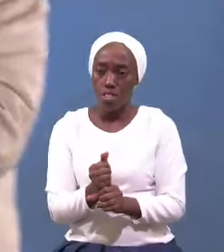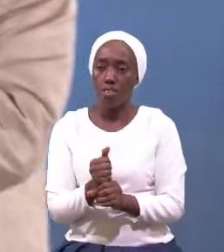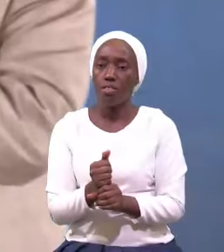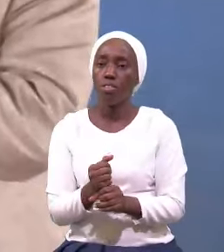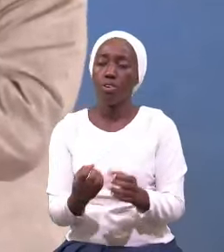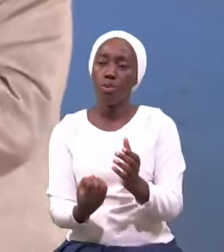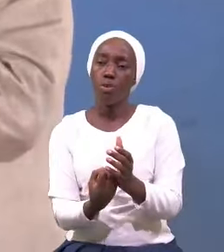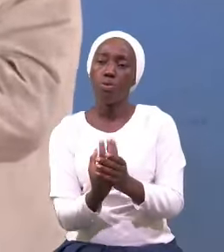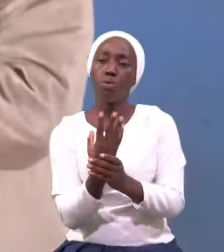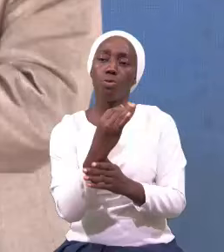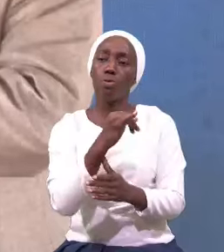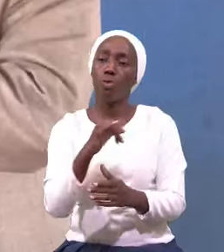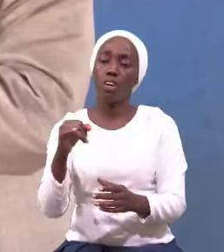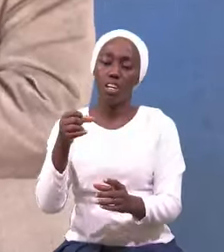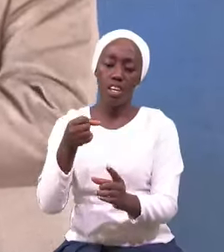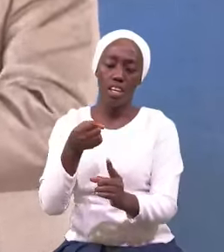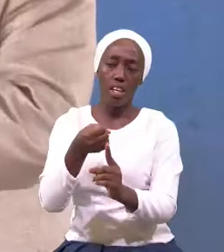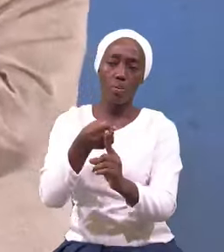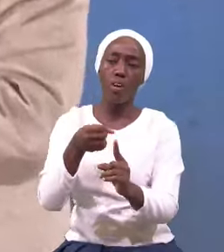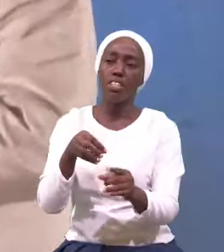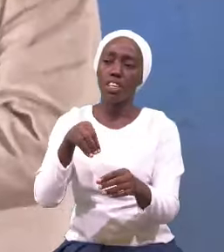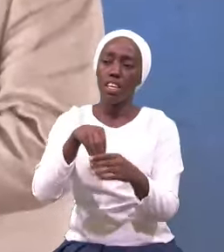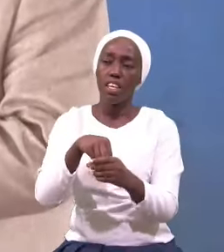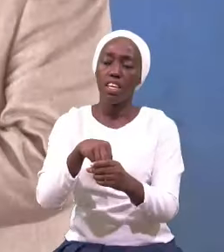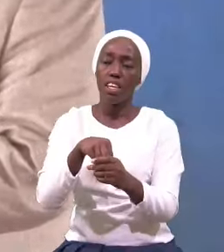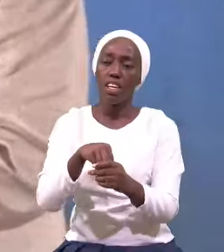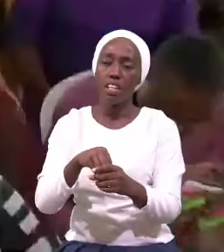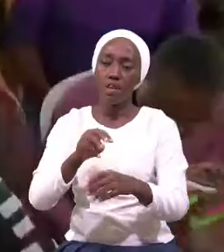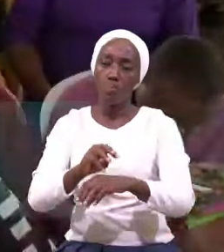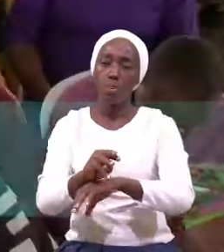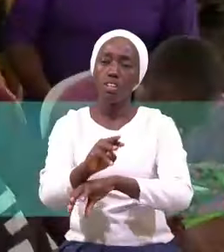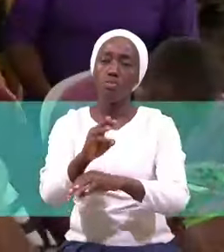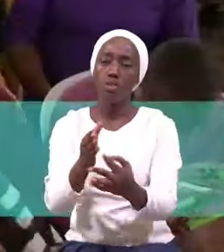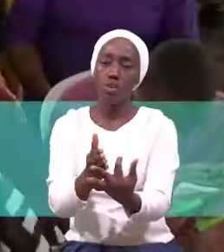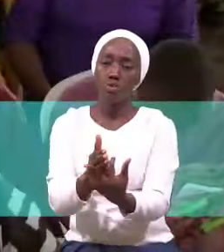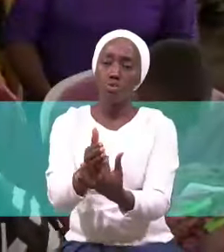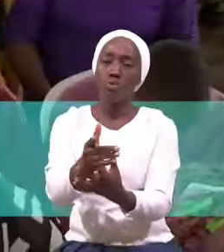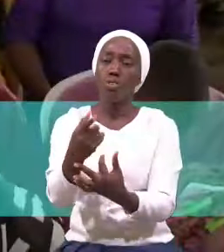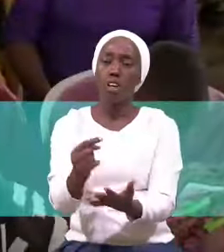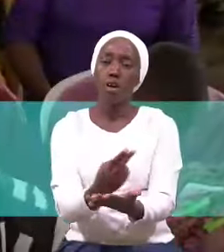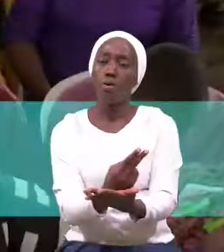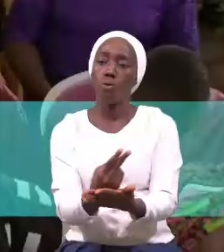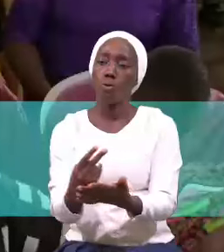Growing impact in ministry through the Holy Spirit.